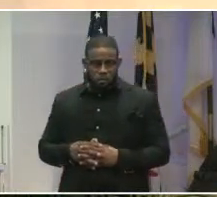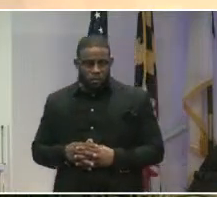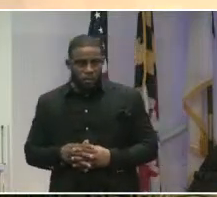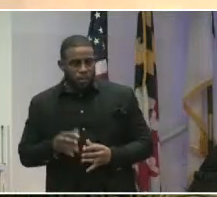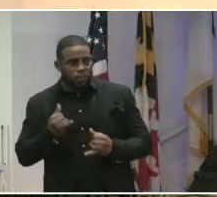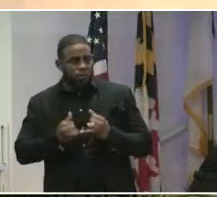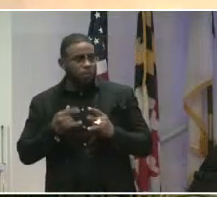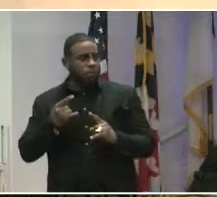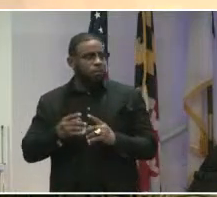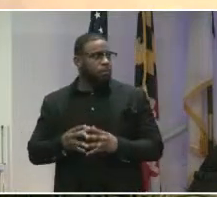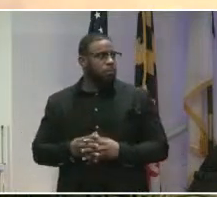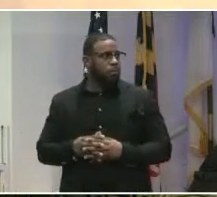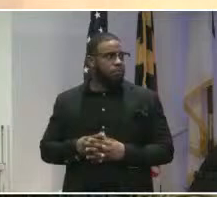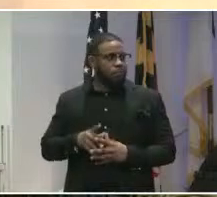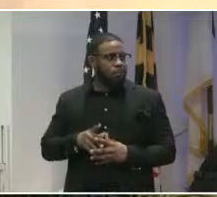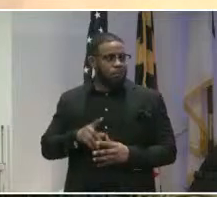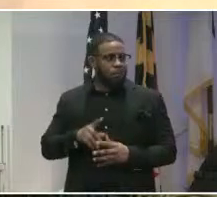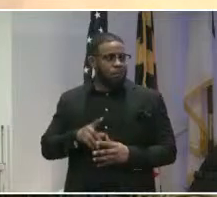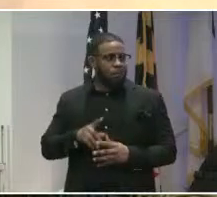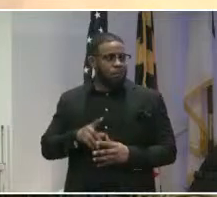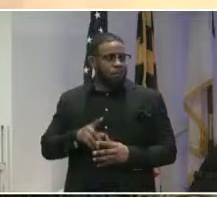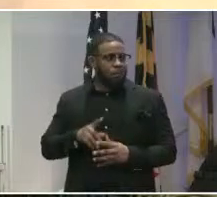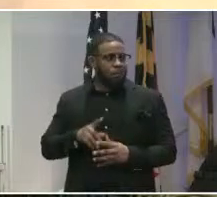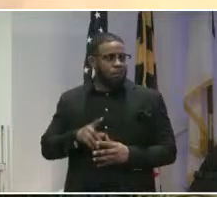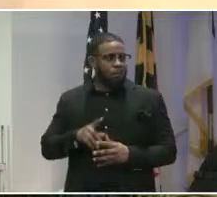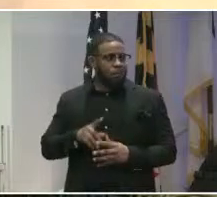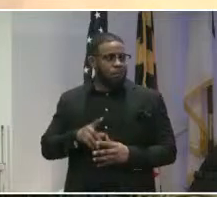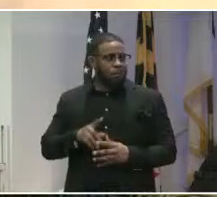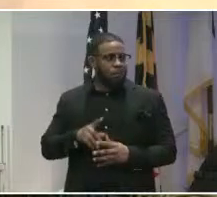Final point. Serious point.